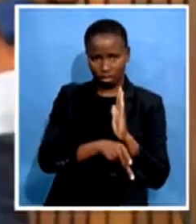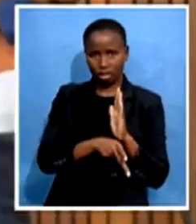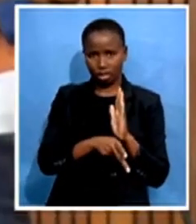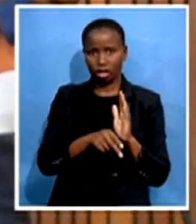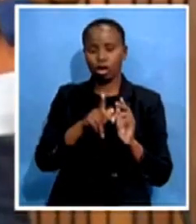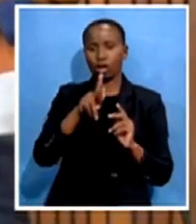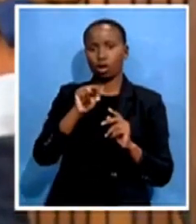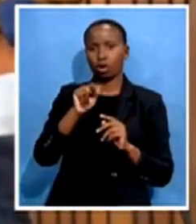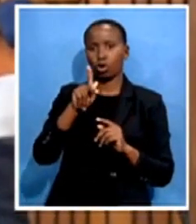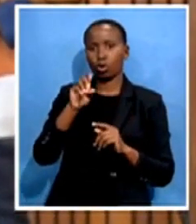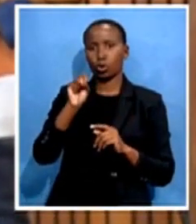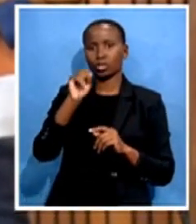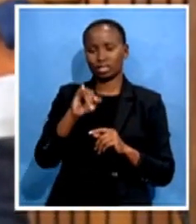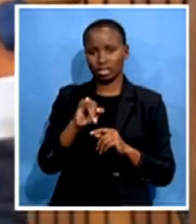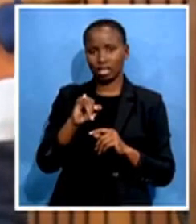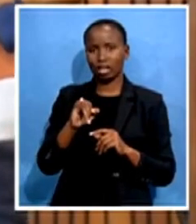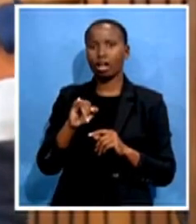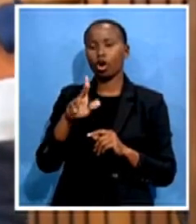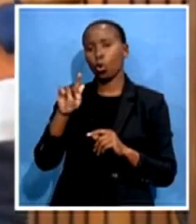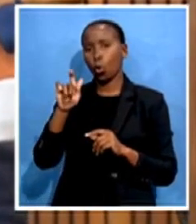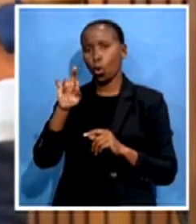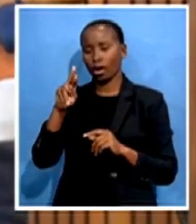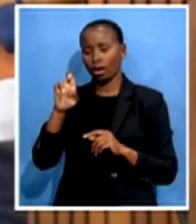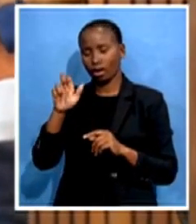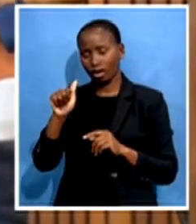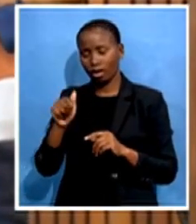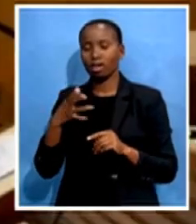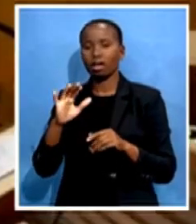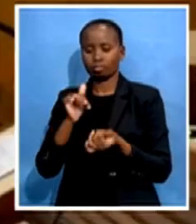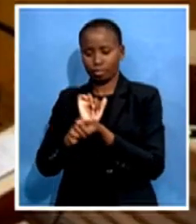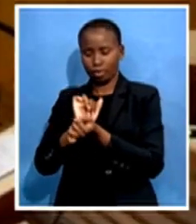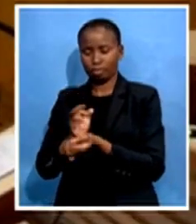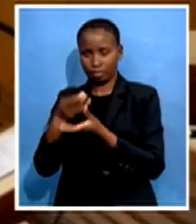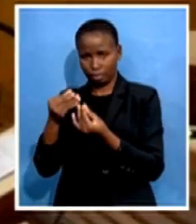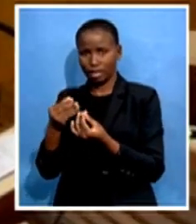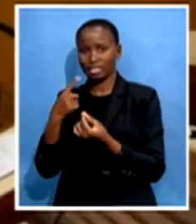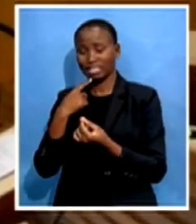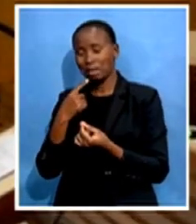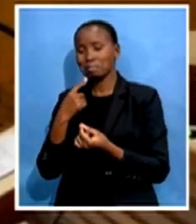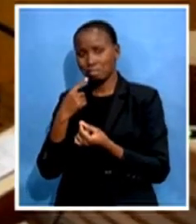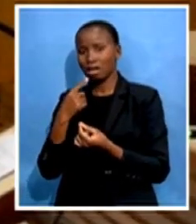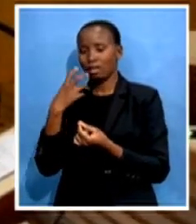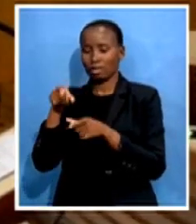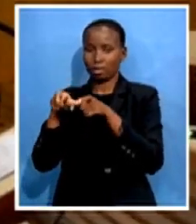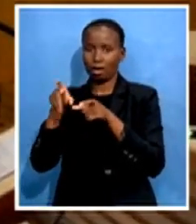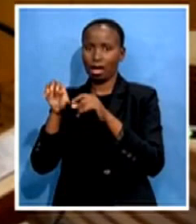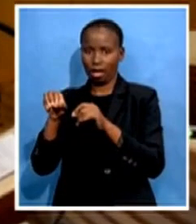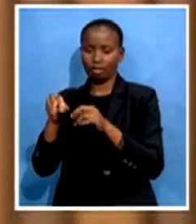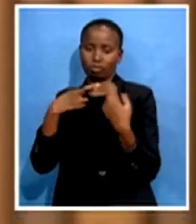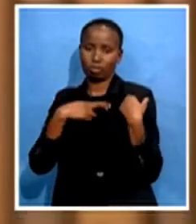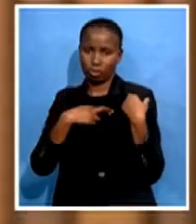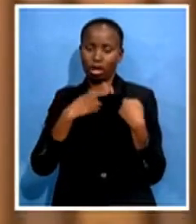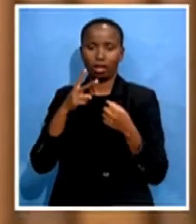underway. The man believed to be the mastermind, Thokozani Msibi, has again terminated the services of his